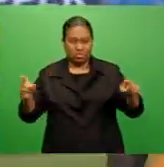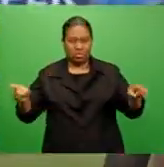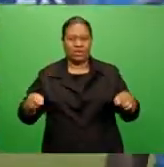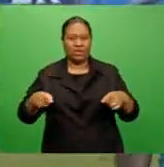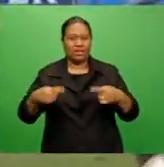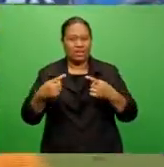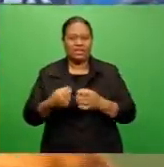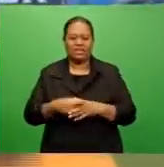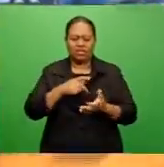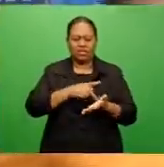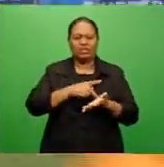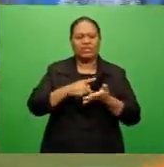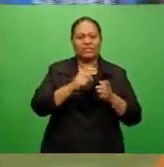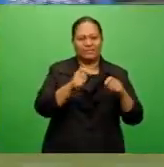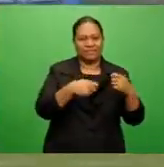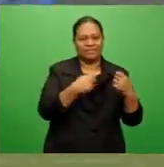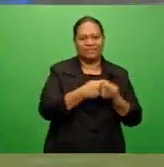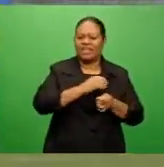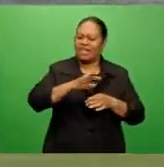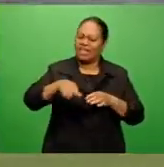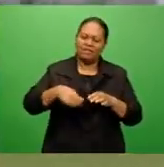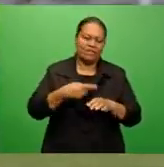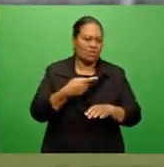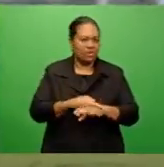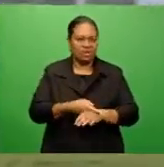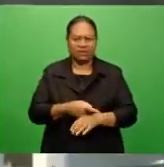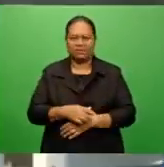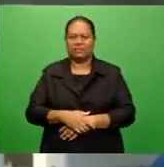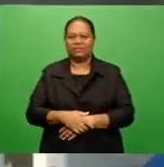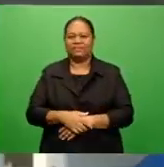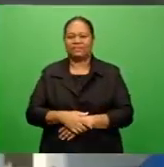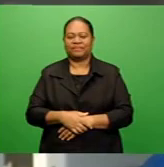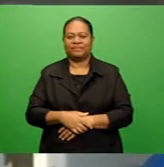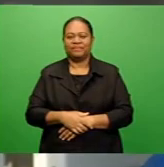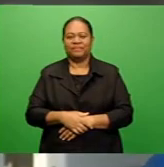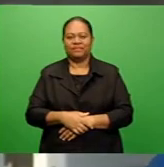for positions in the team on a weekly basis.